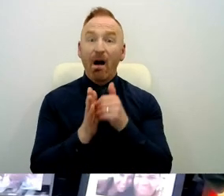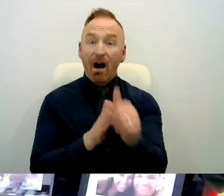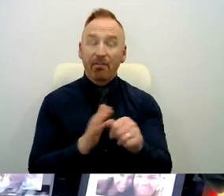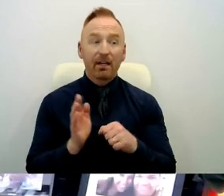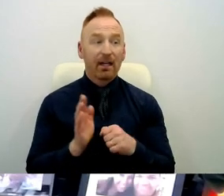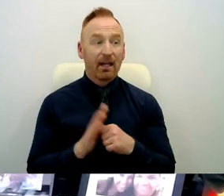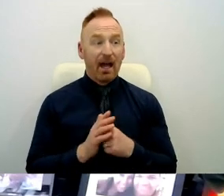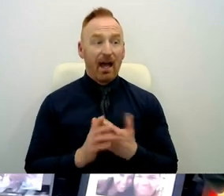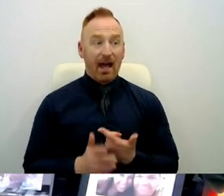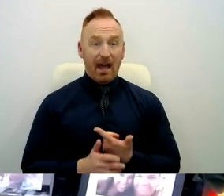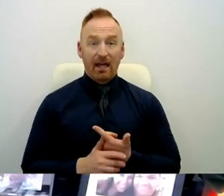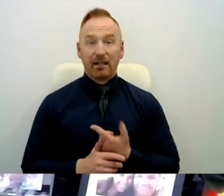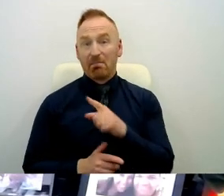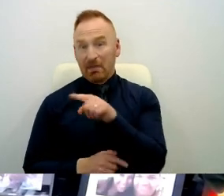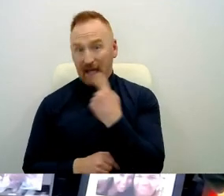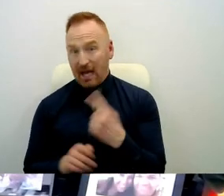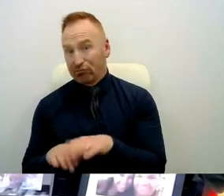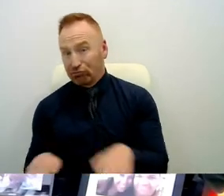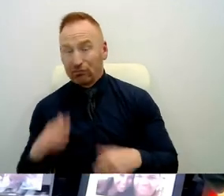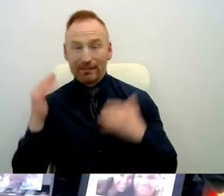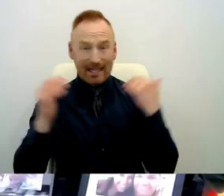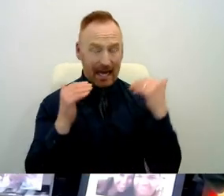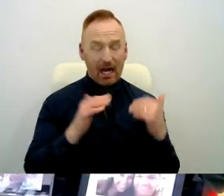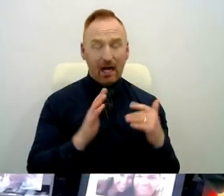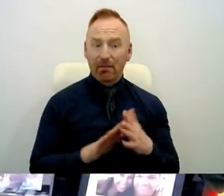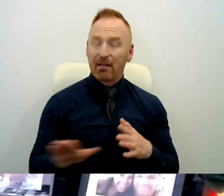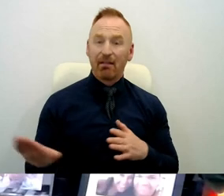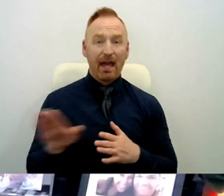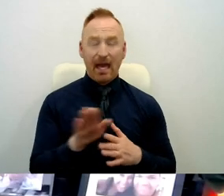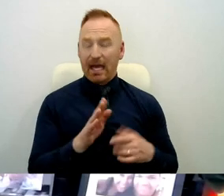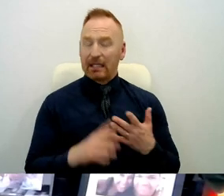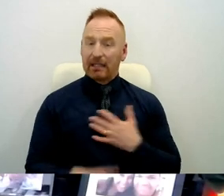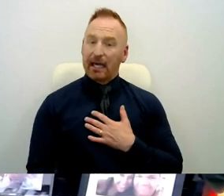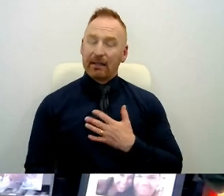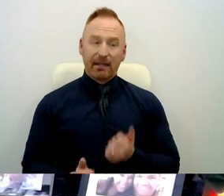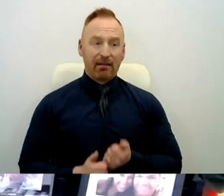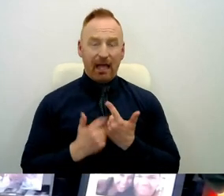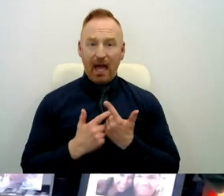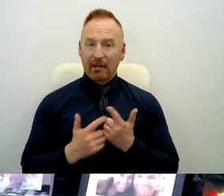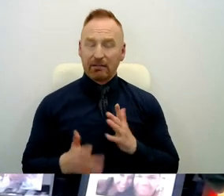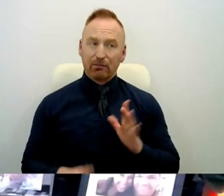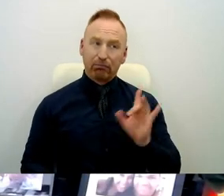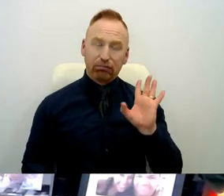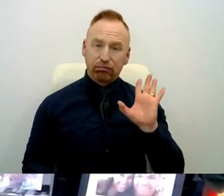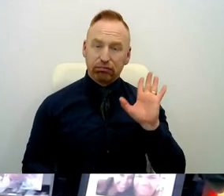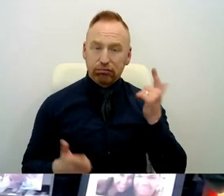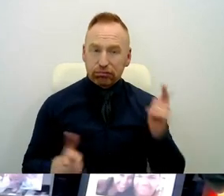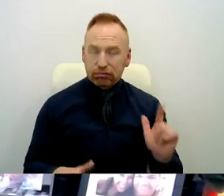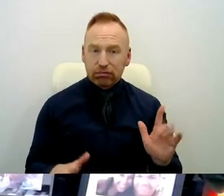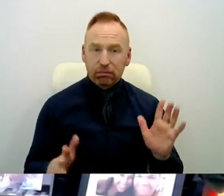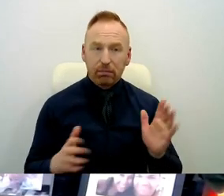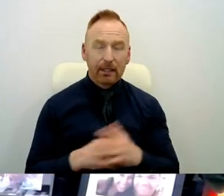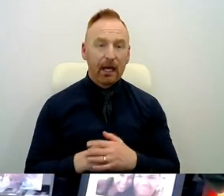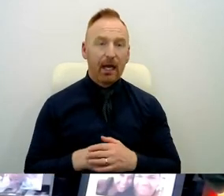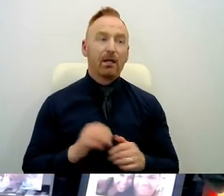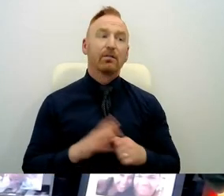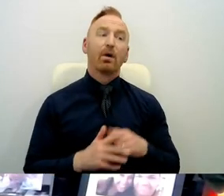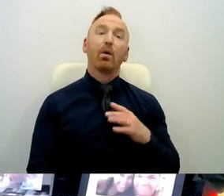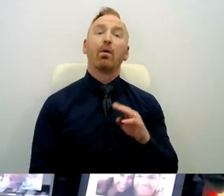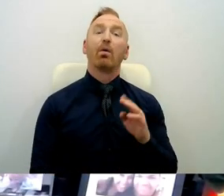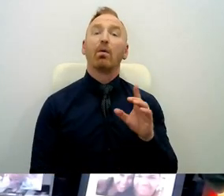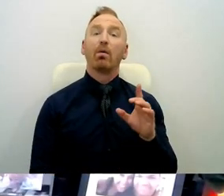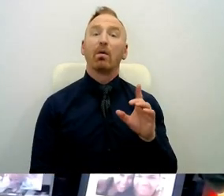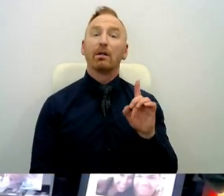often, of the very lives of Black children and adults. Dr. King called that approach a negative peace, marked by the